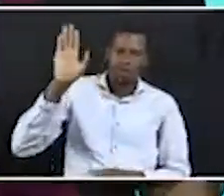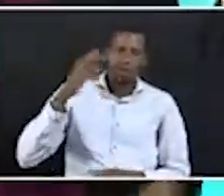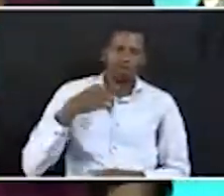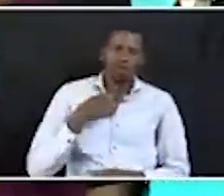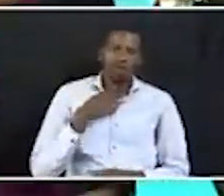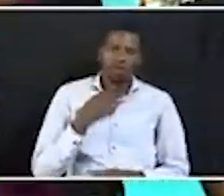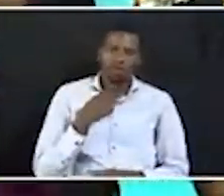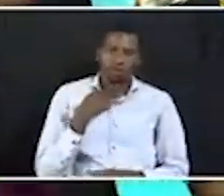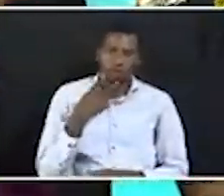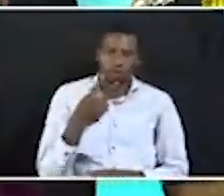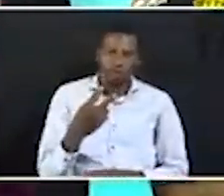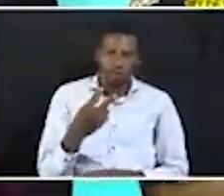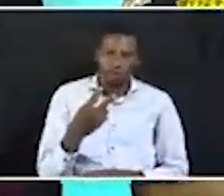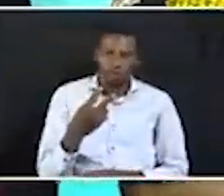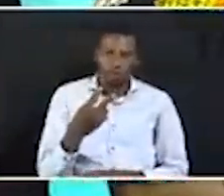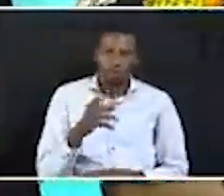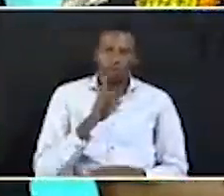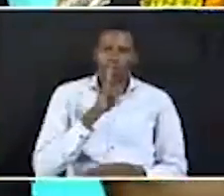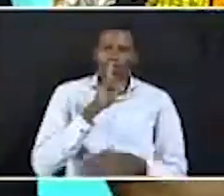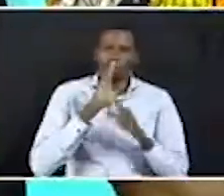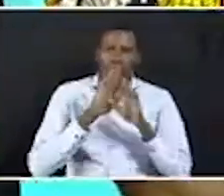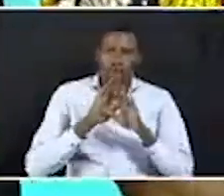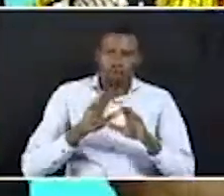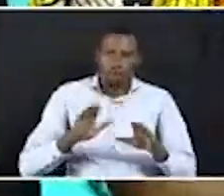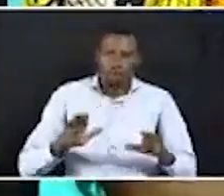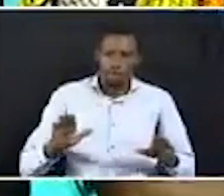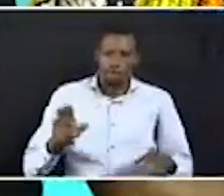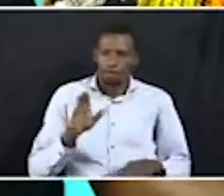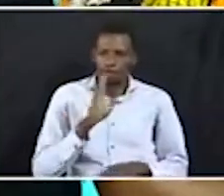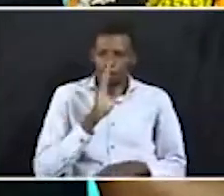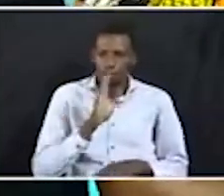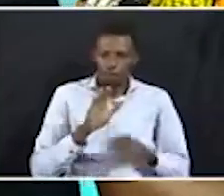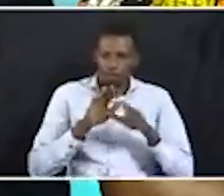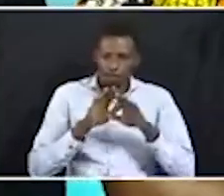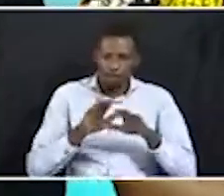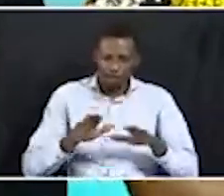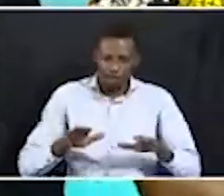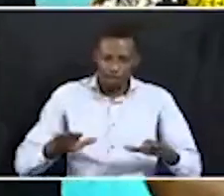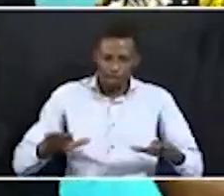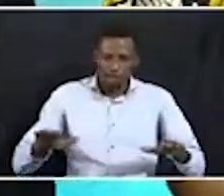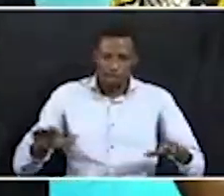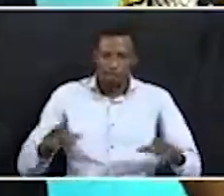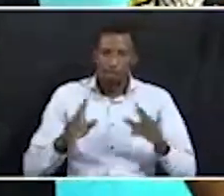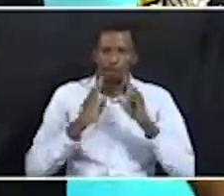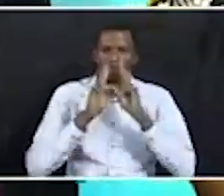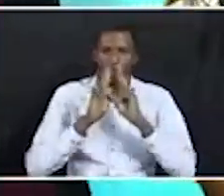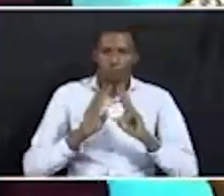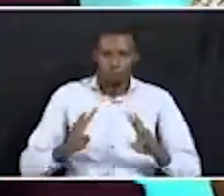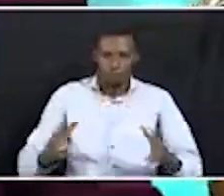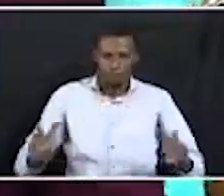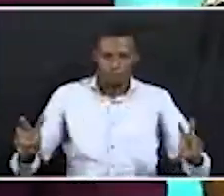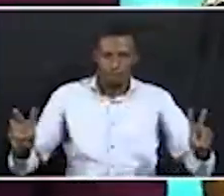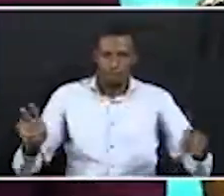obey thy will. Peace be still.